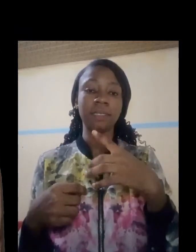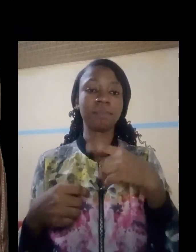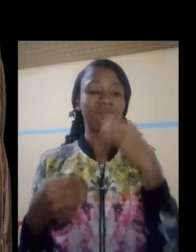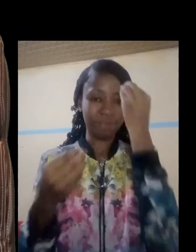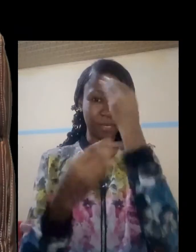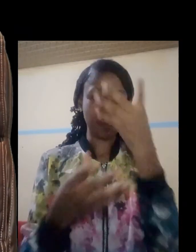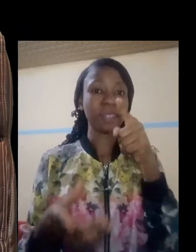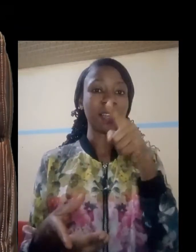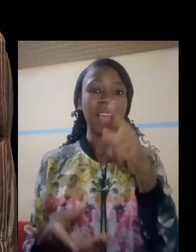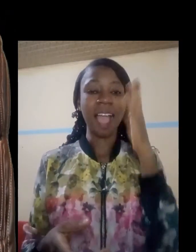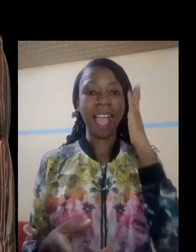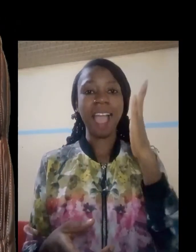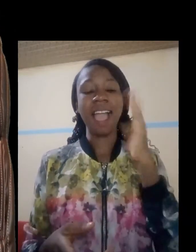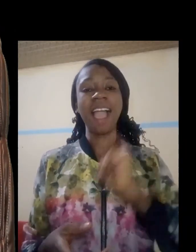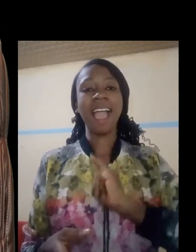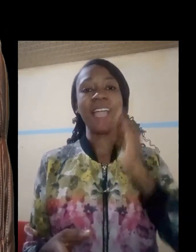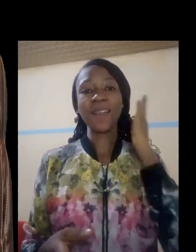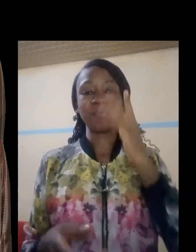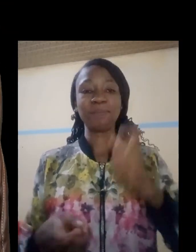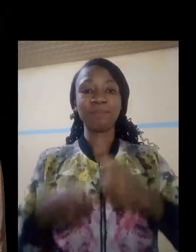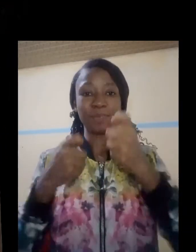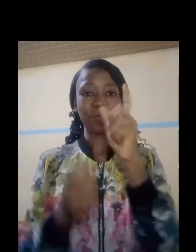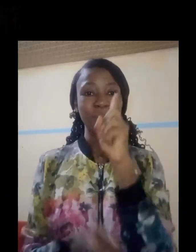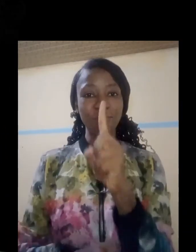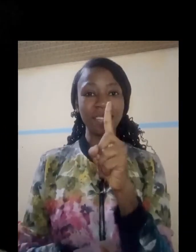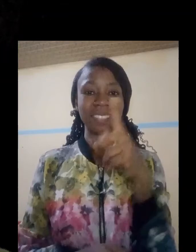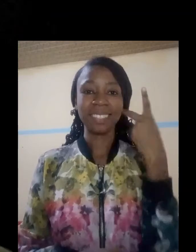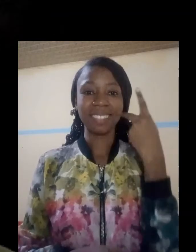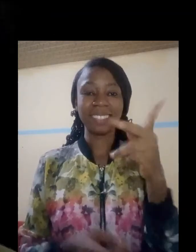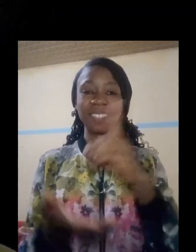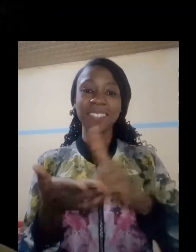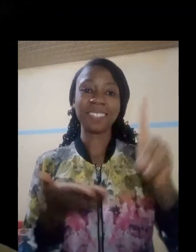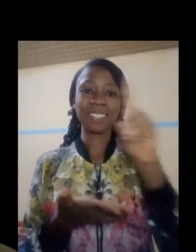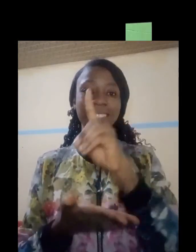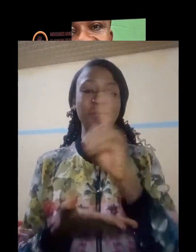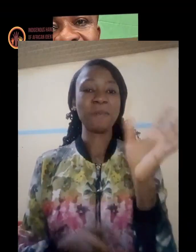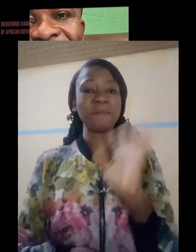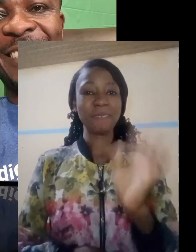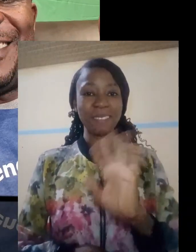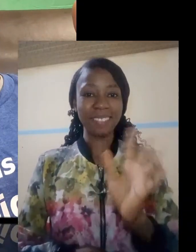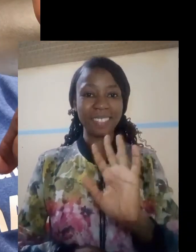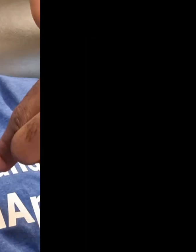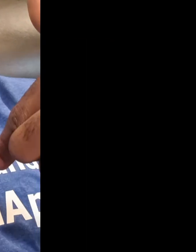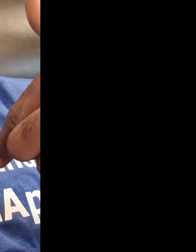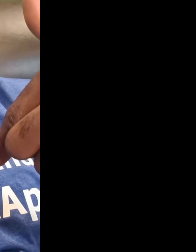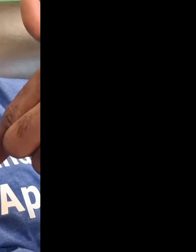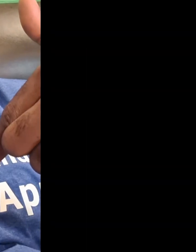get one. See you next week. Bye-bye.